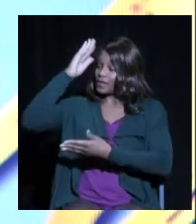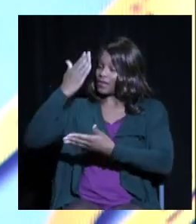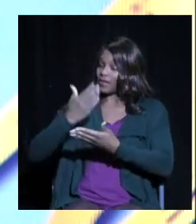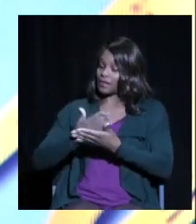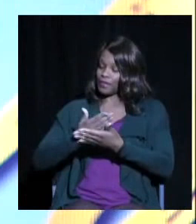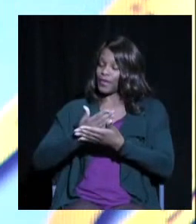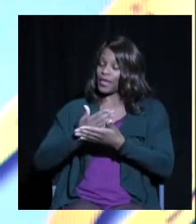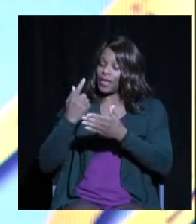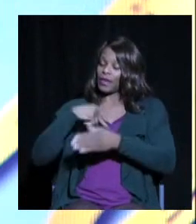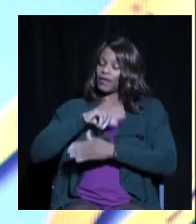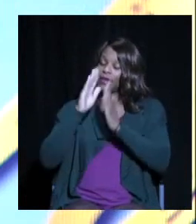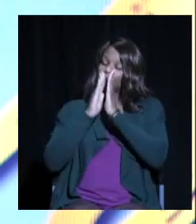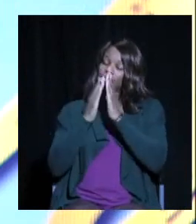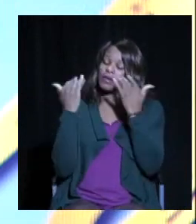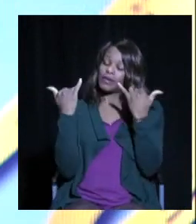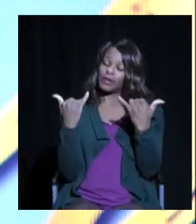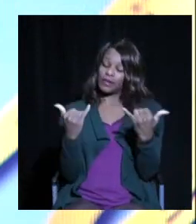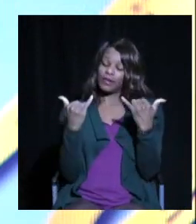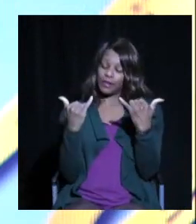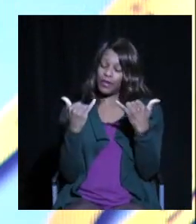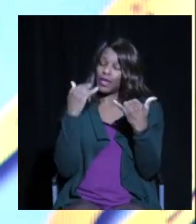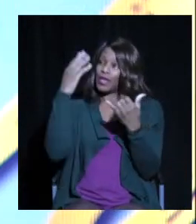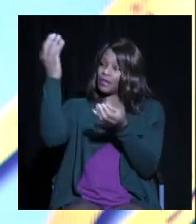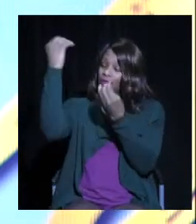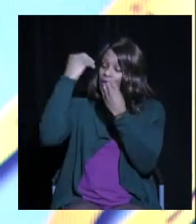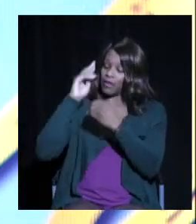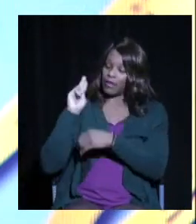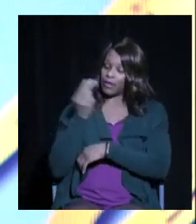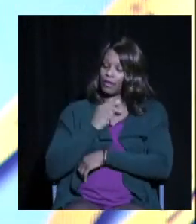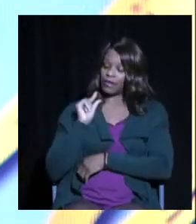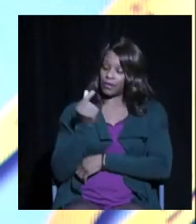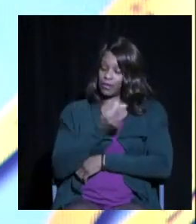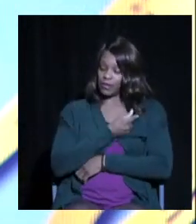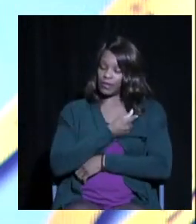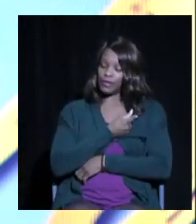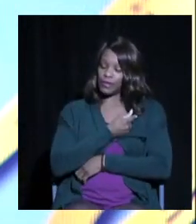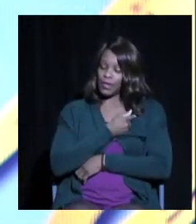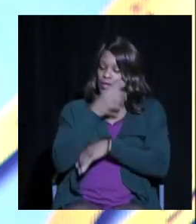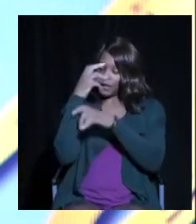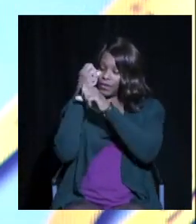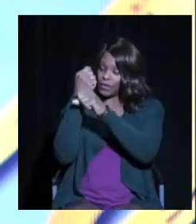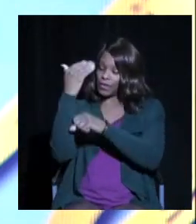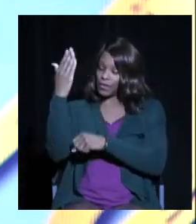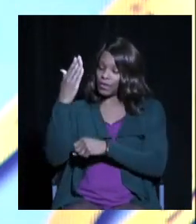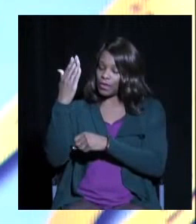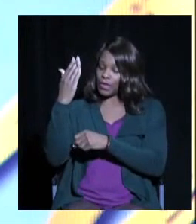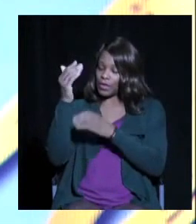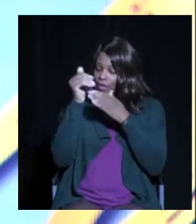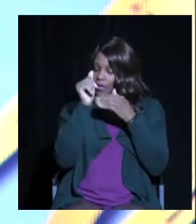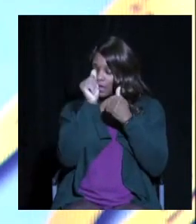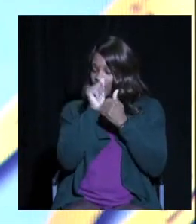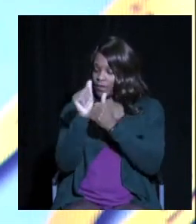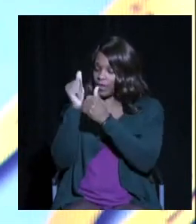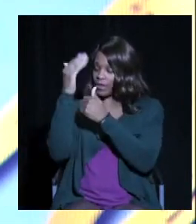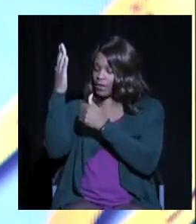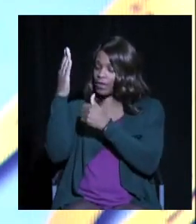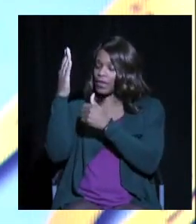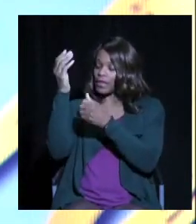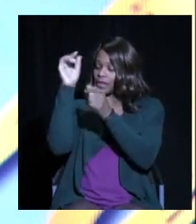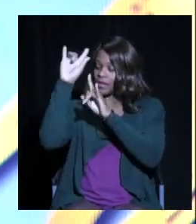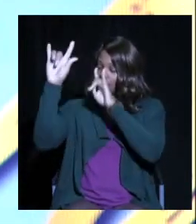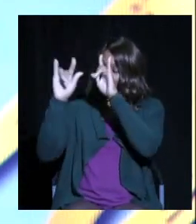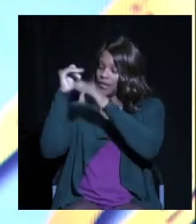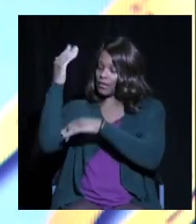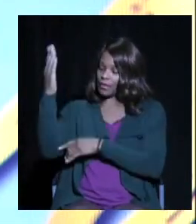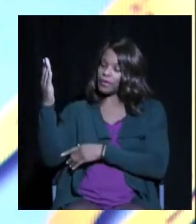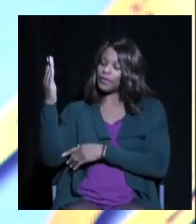Father, we pray now that you would give us grace to trust you, to follow you, to love you.